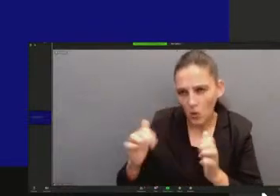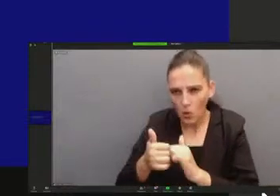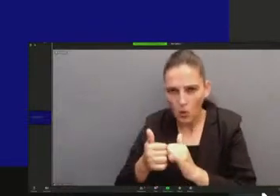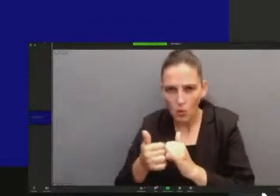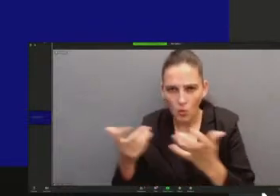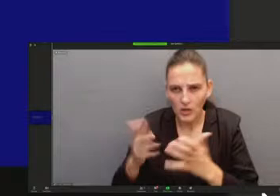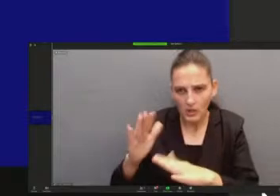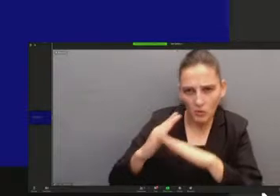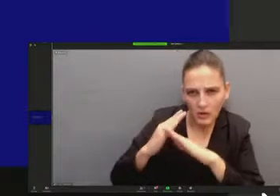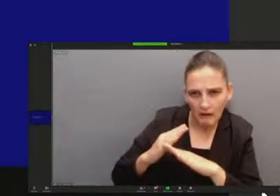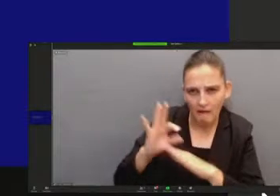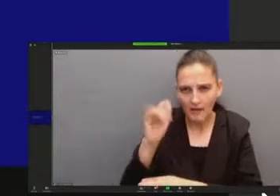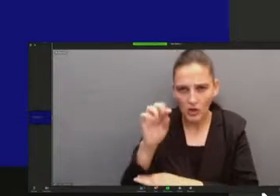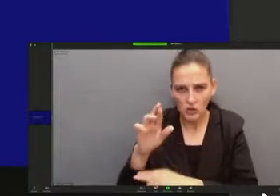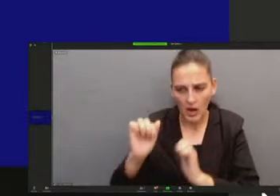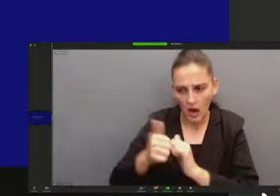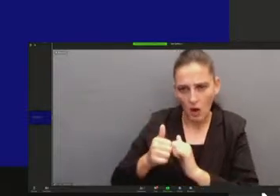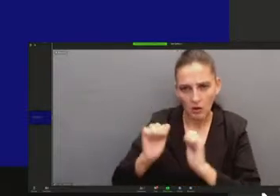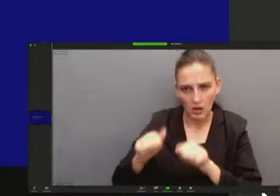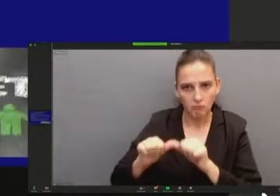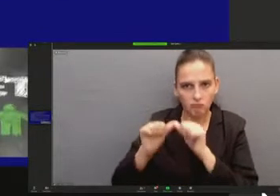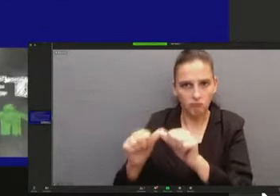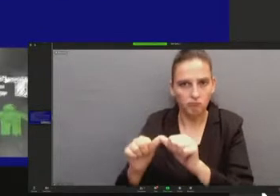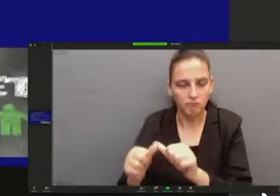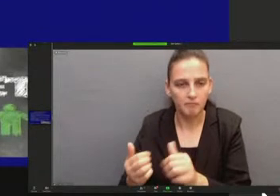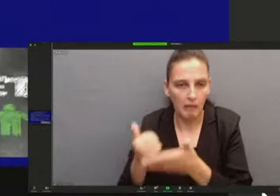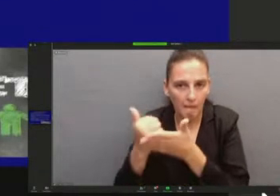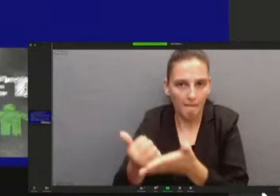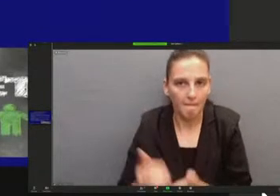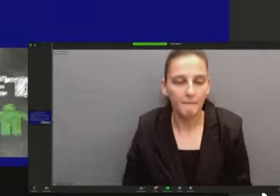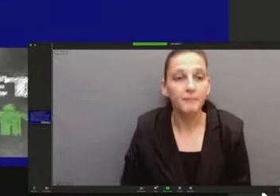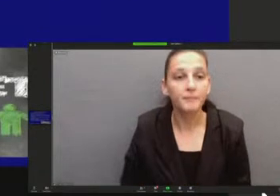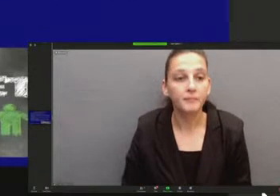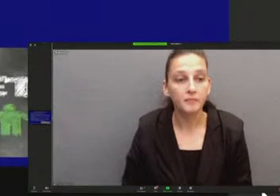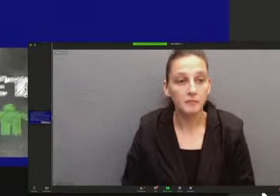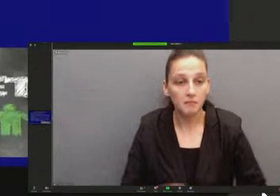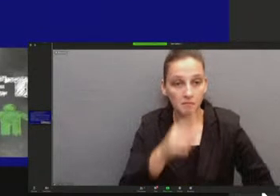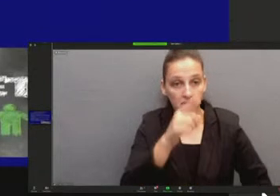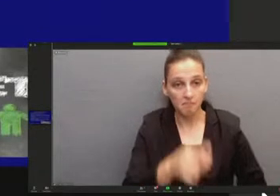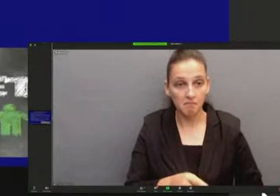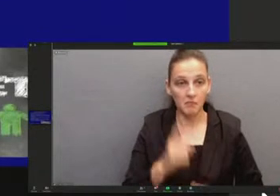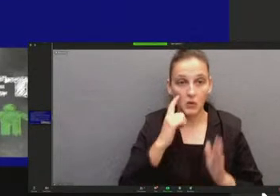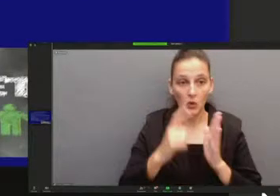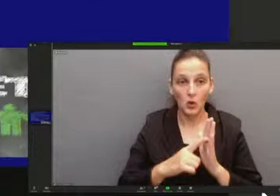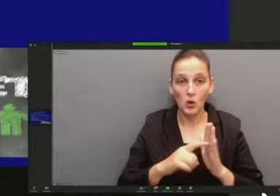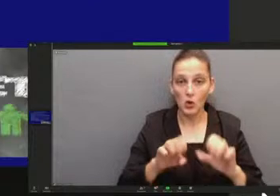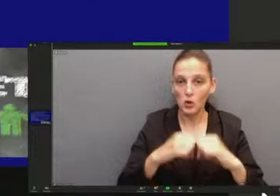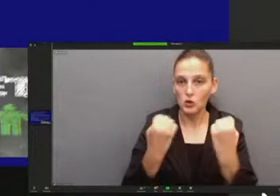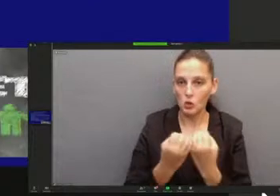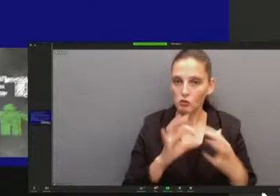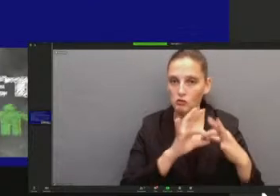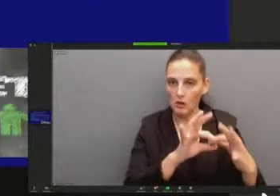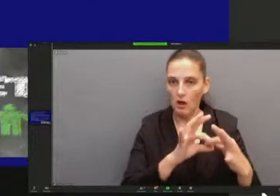factors, what can we do? I want to just highlight some of those that have been found. One is social ties, and this is consistent with the Surgeon